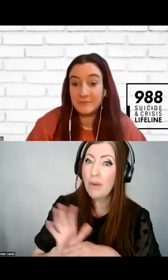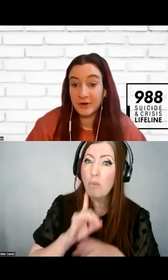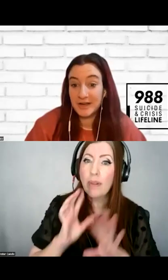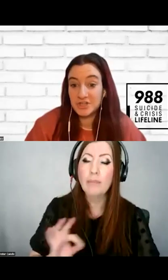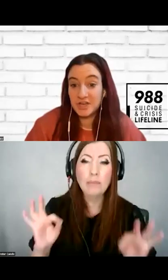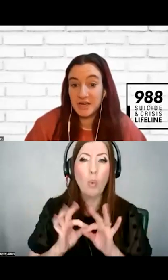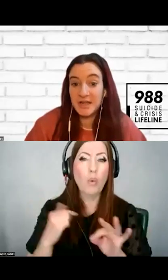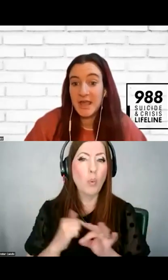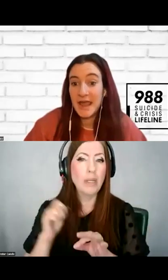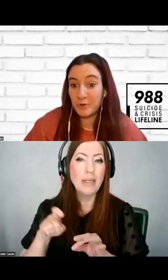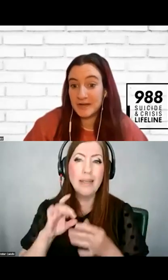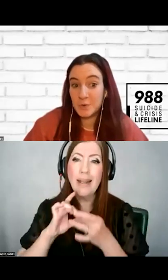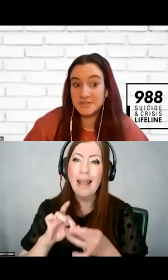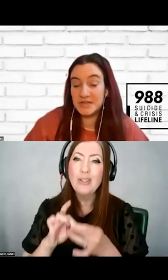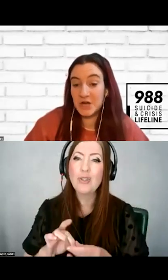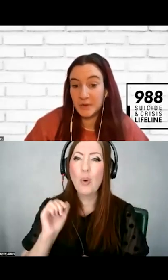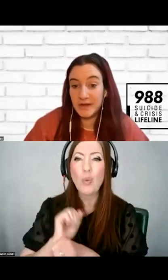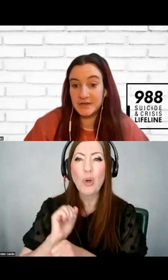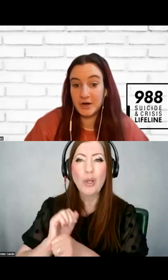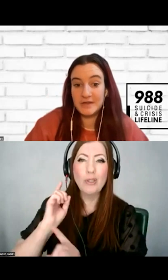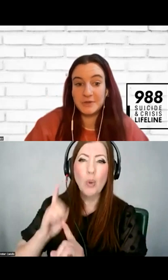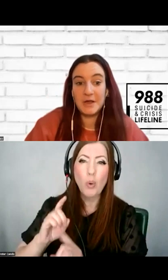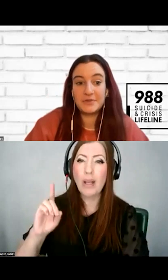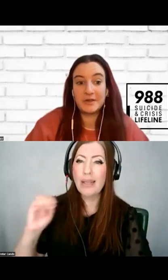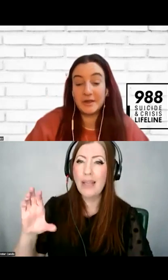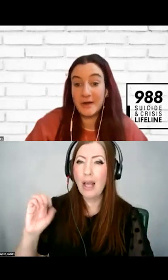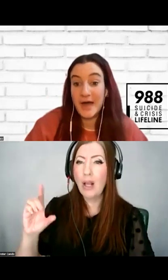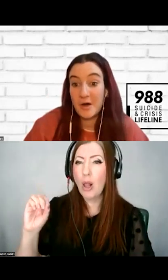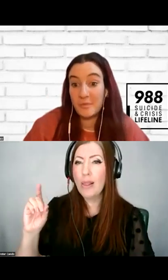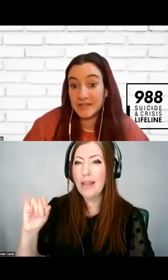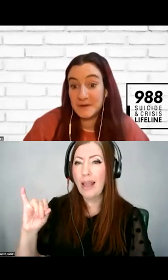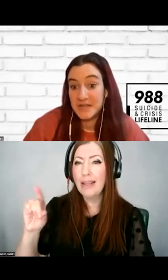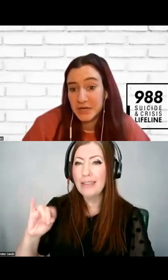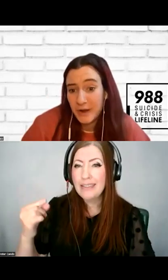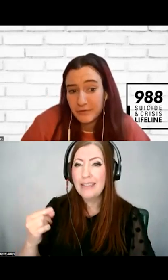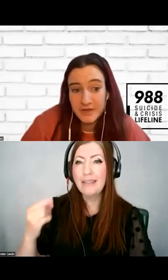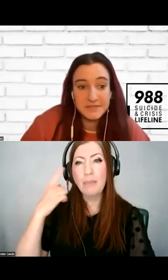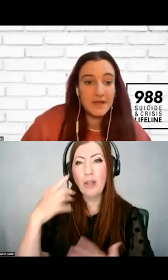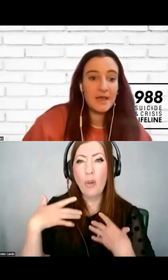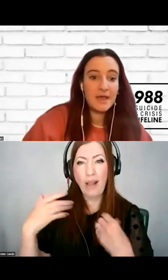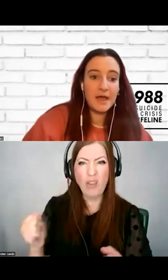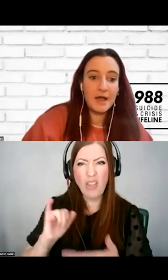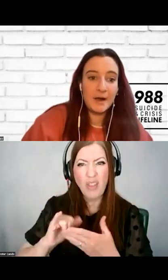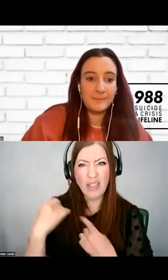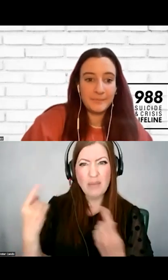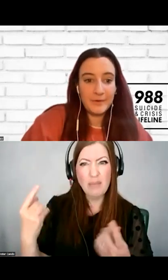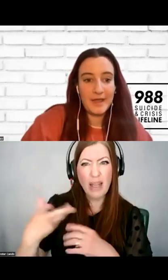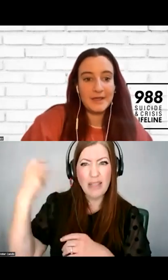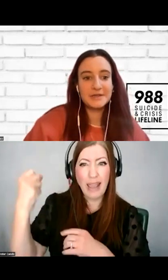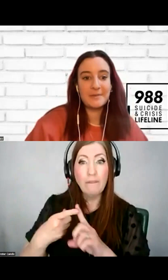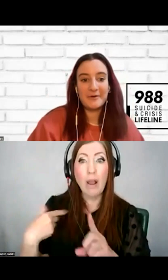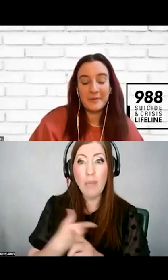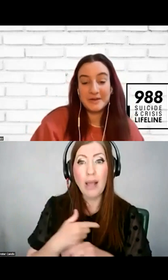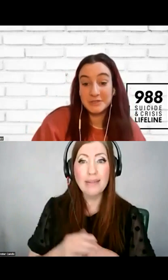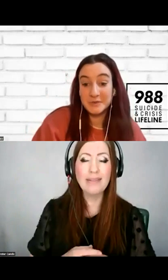innate need for connection and working towards decolonizing our mental health, talking about how that's been taken away from us. Okay,